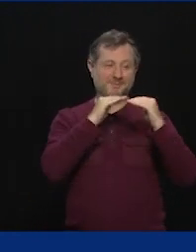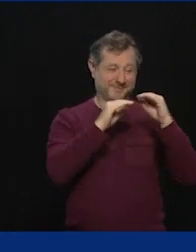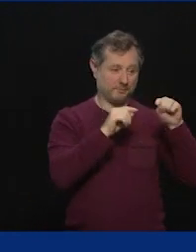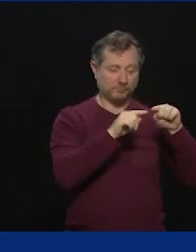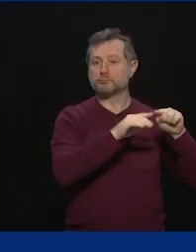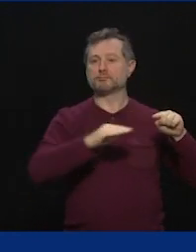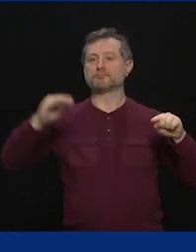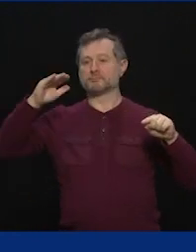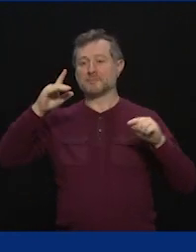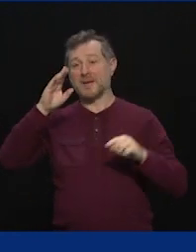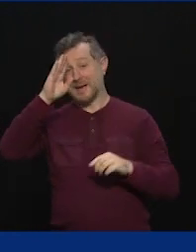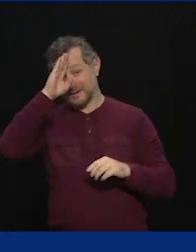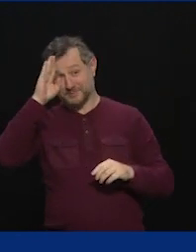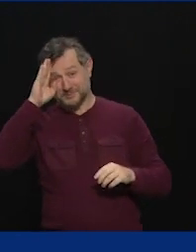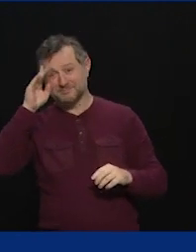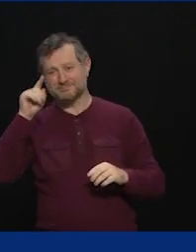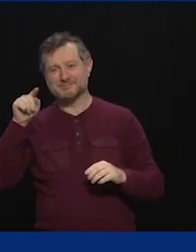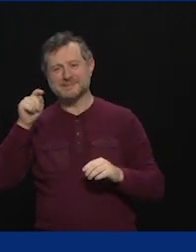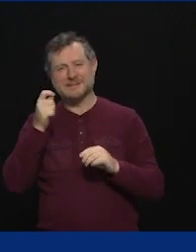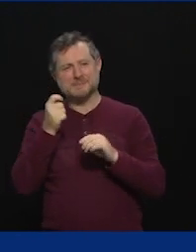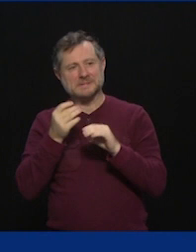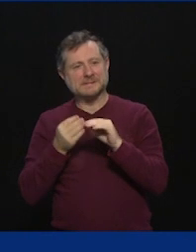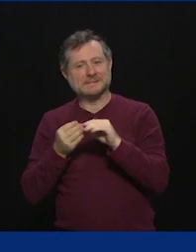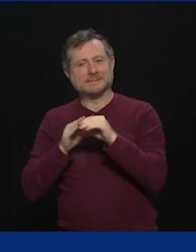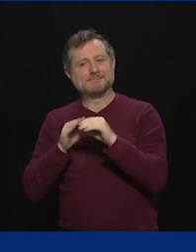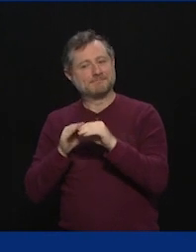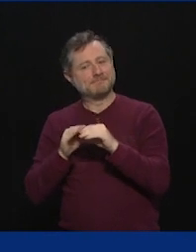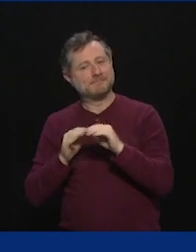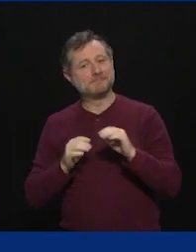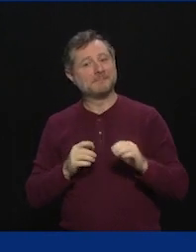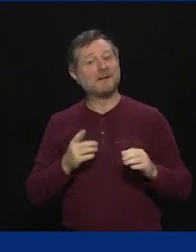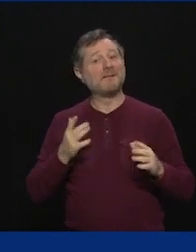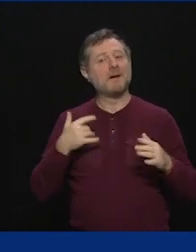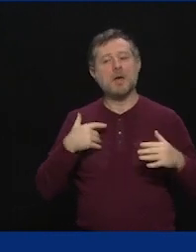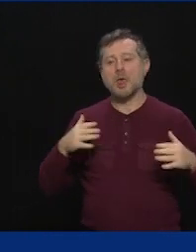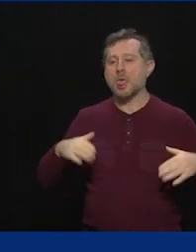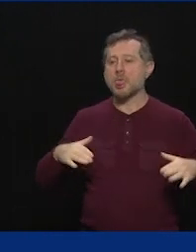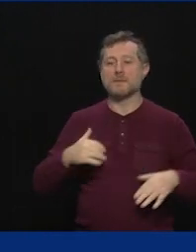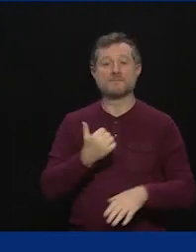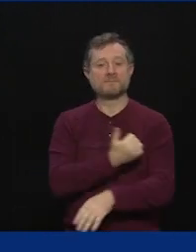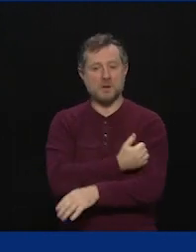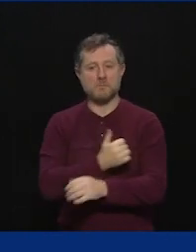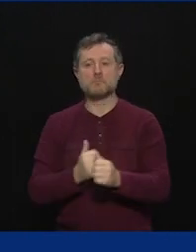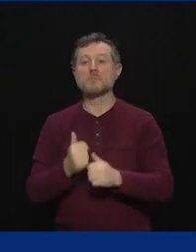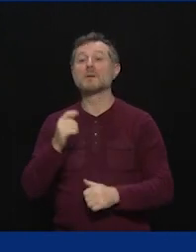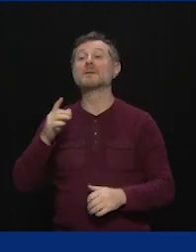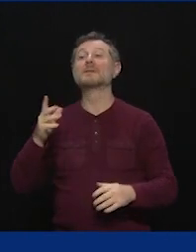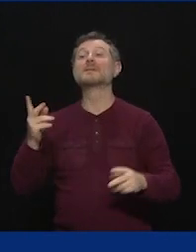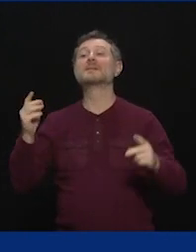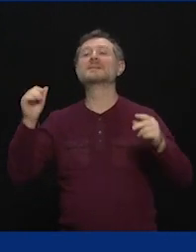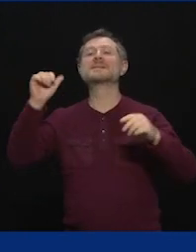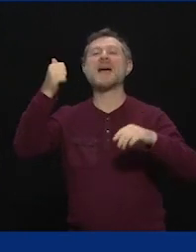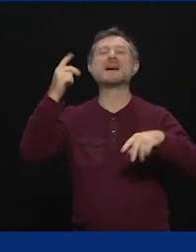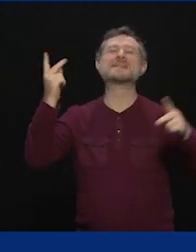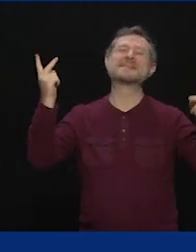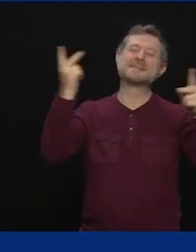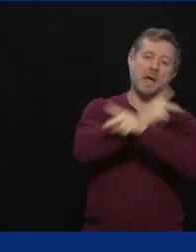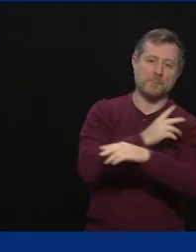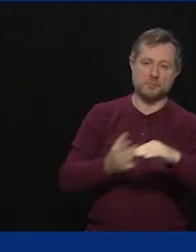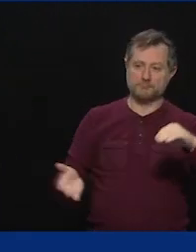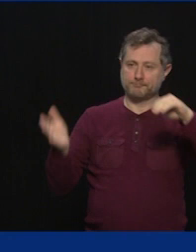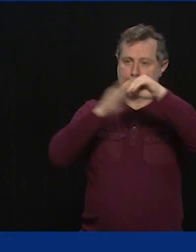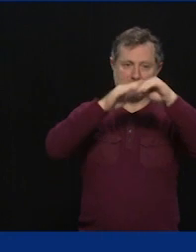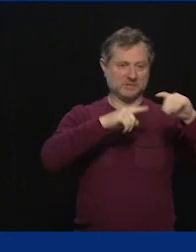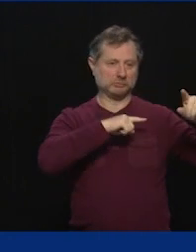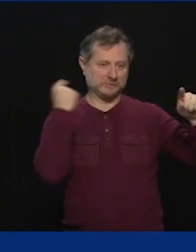Again, unvaccinated people still have 10 times more risk of developing COVID, and that should be the headline. 10 times the risk of